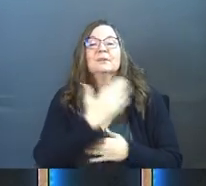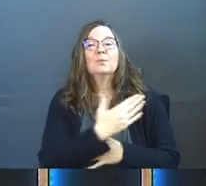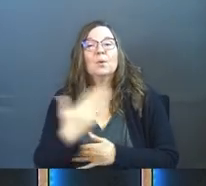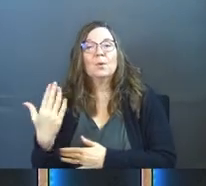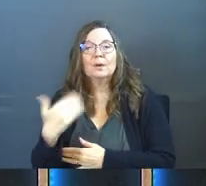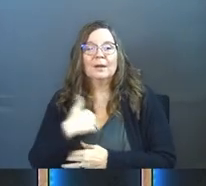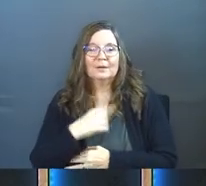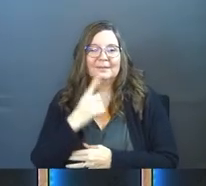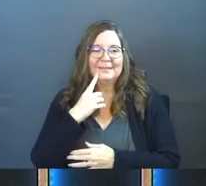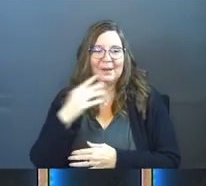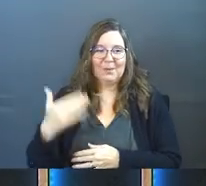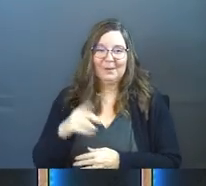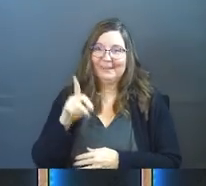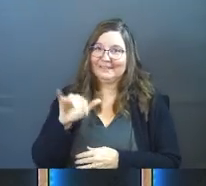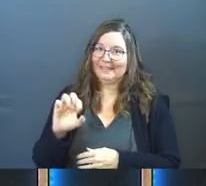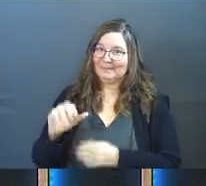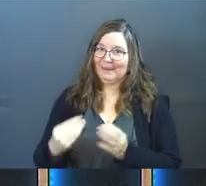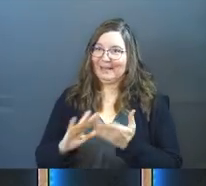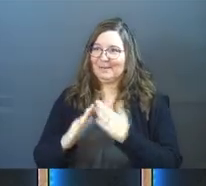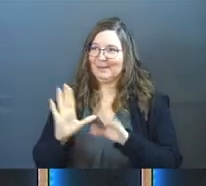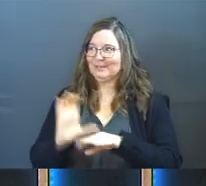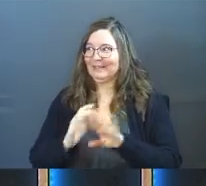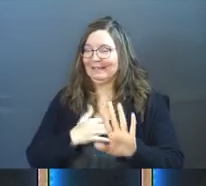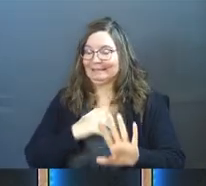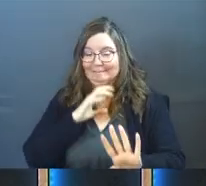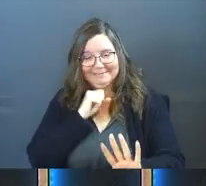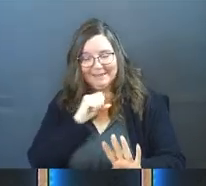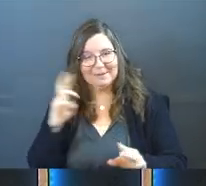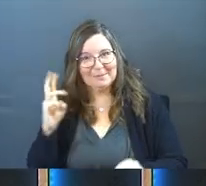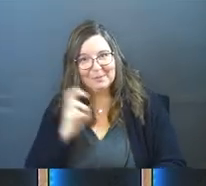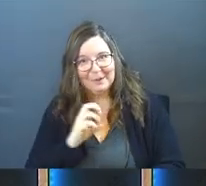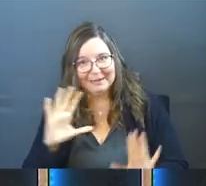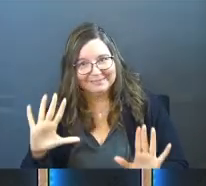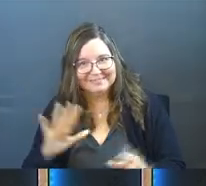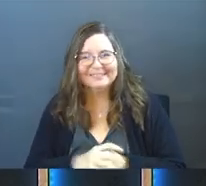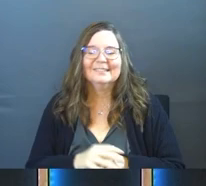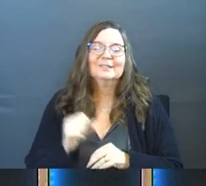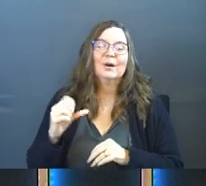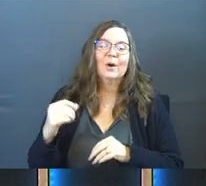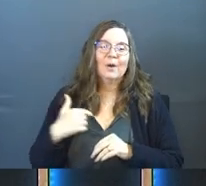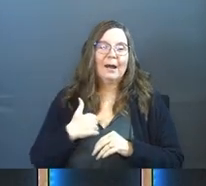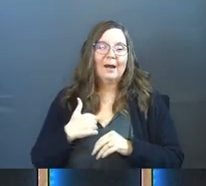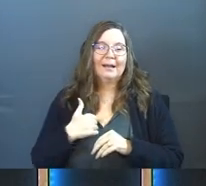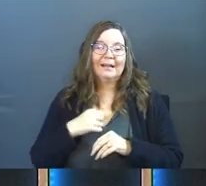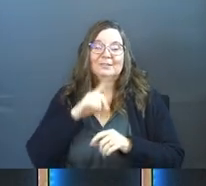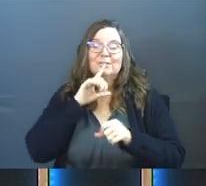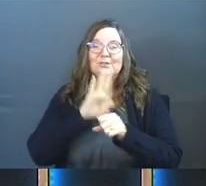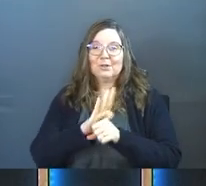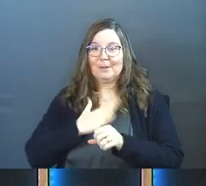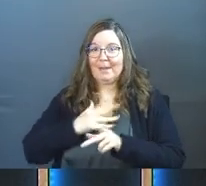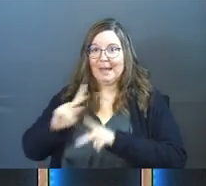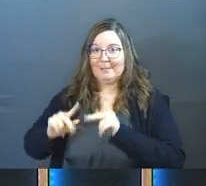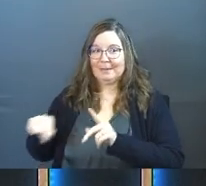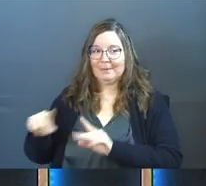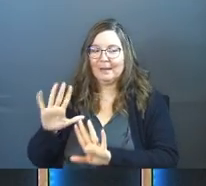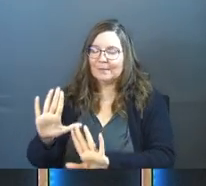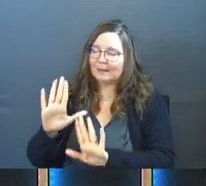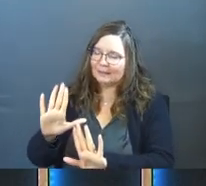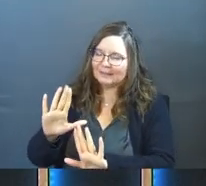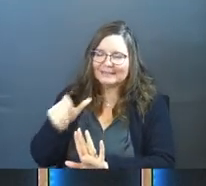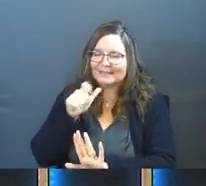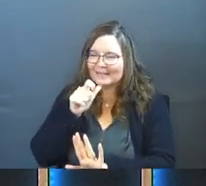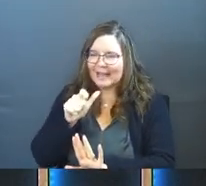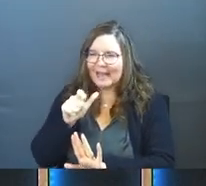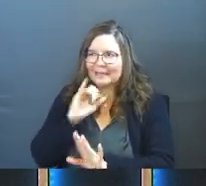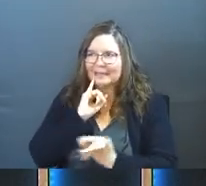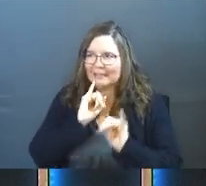morning. I almost said welcome to Day Spring Community Church, and that would have been weird. So I had to assure my people. I was like, listen, this is